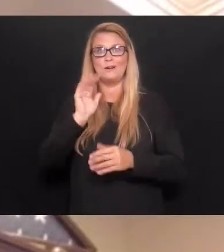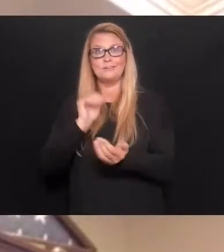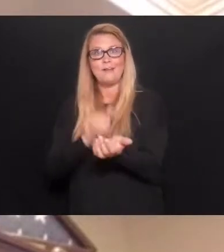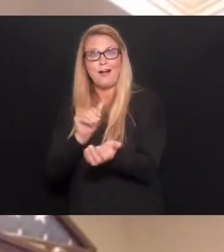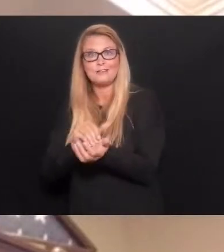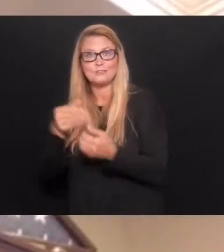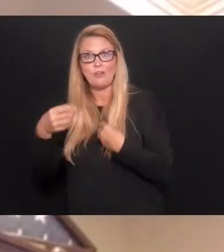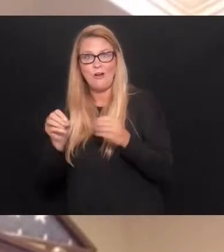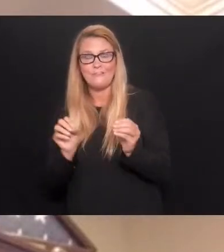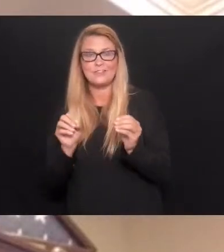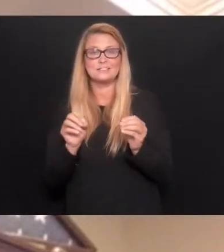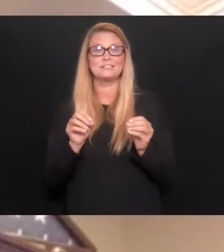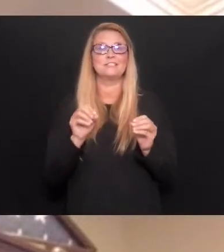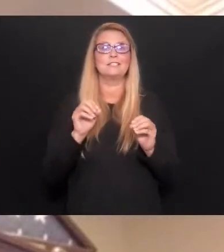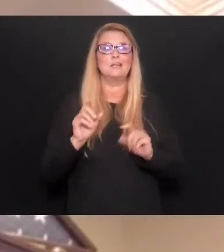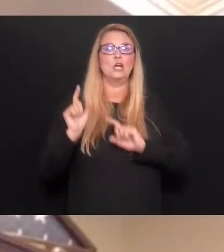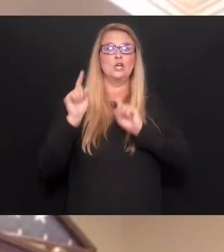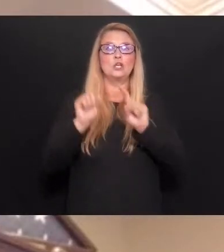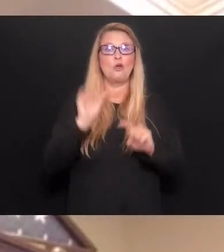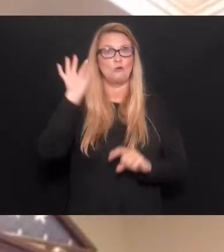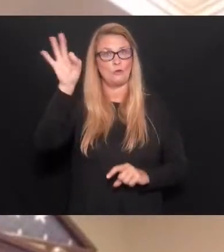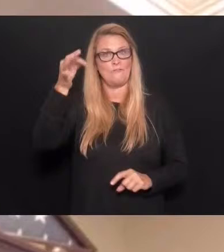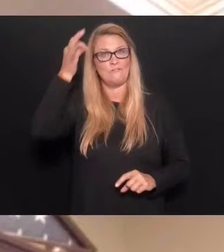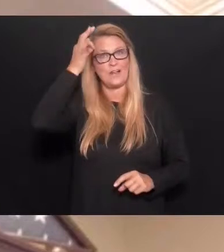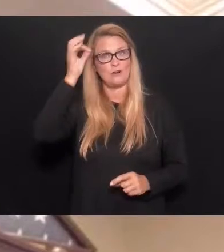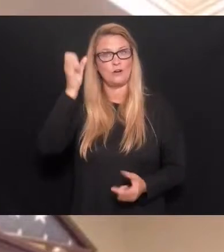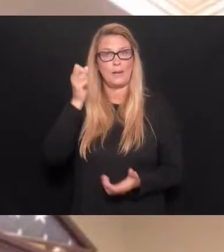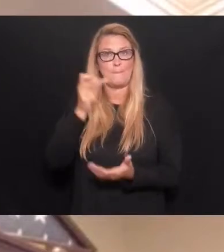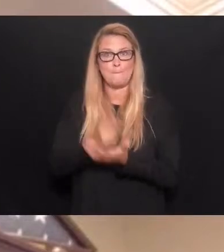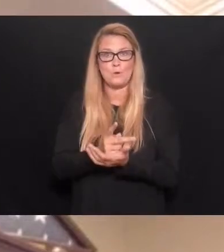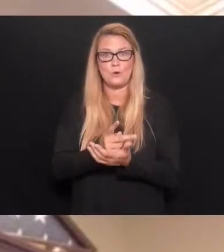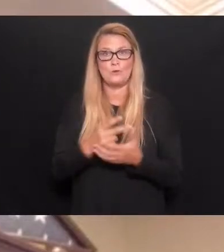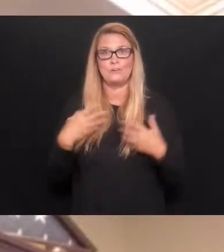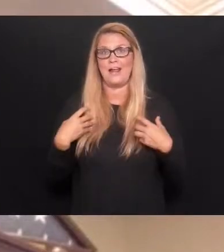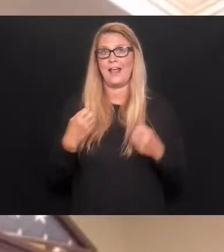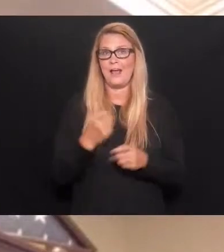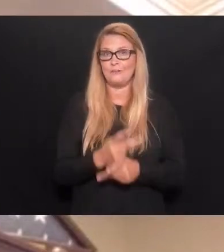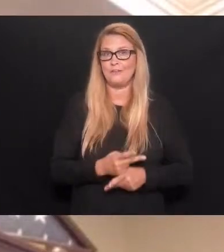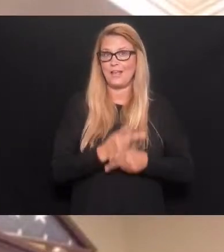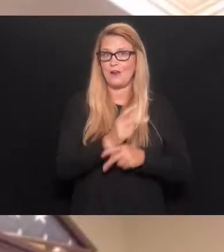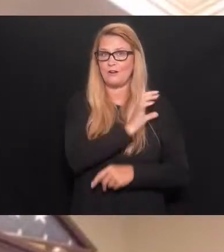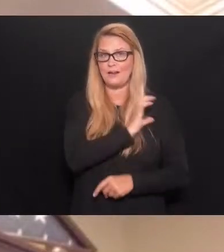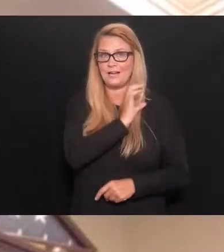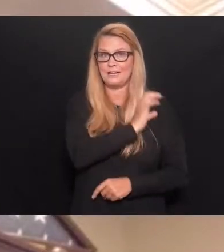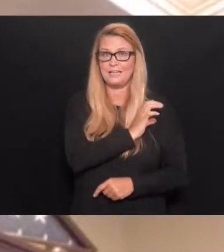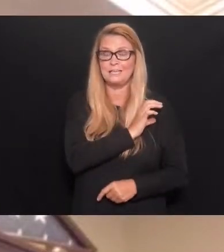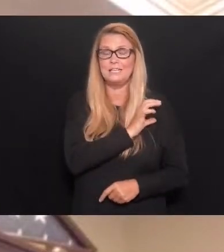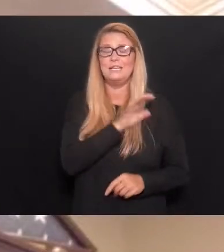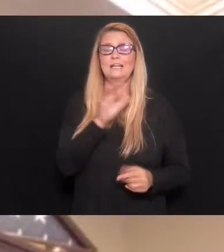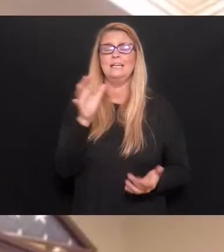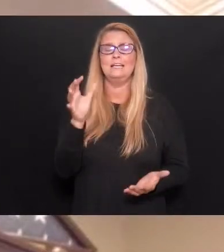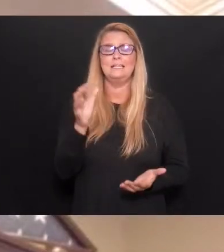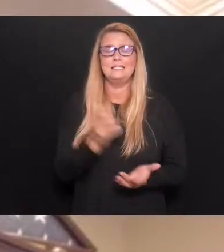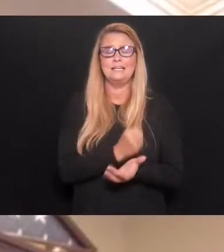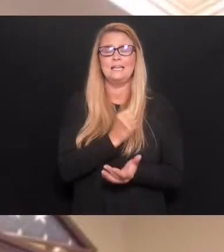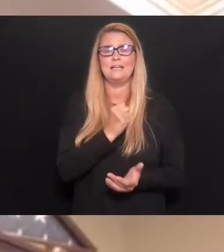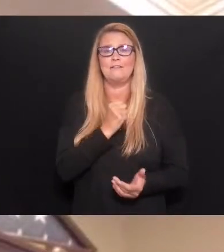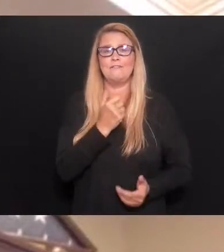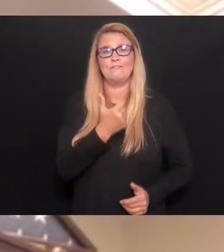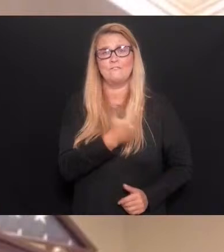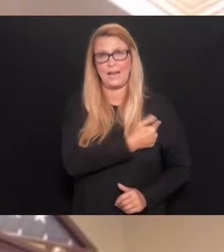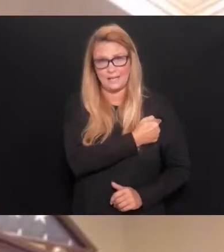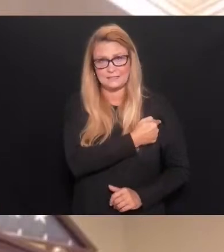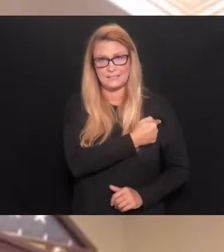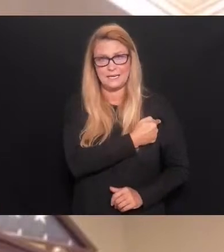provider, you can go to a federally qualified health clinic and get vaccinated. That is the only way we are going to be able to manage